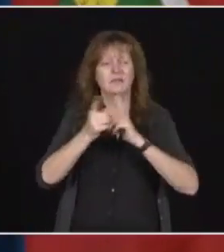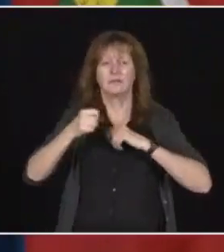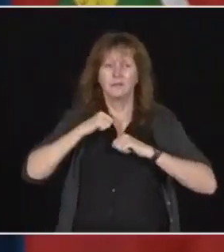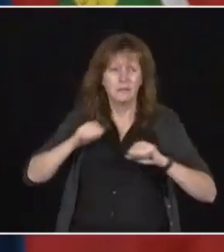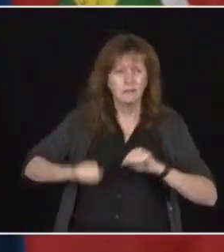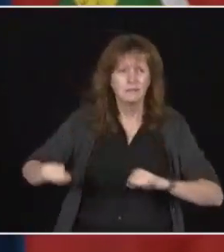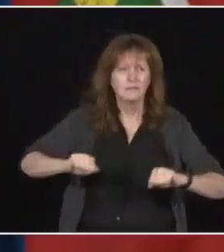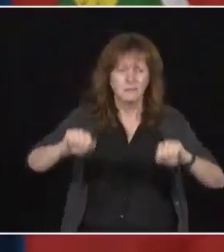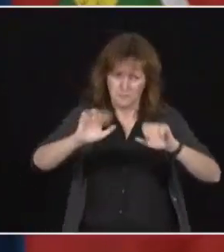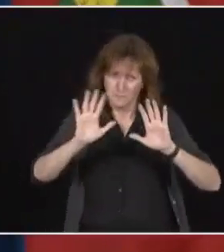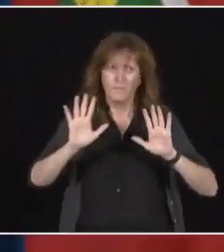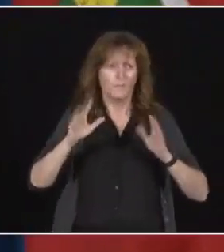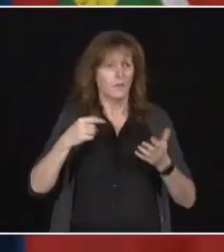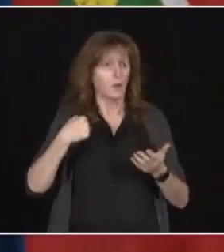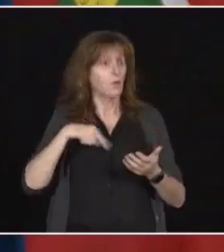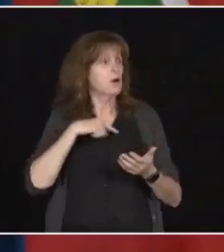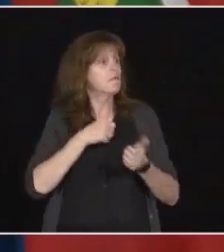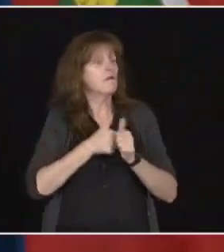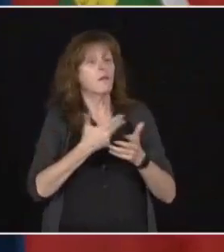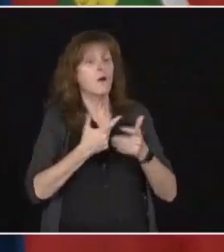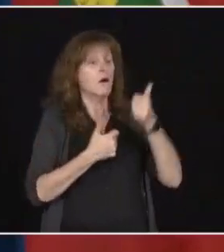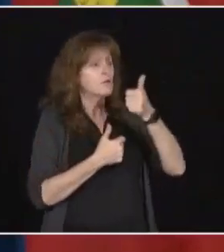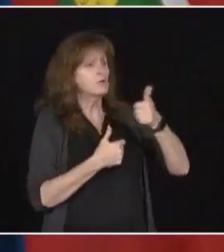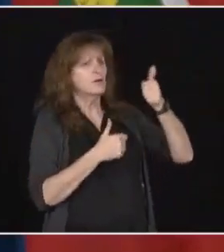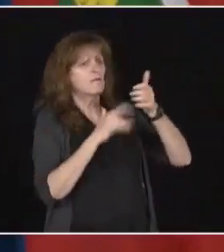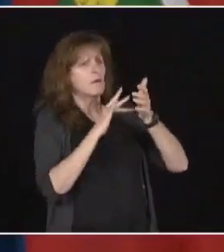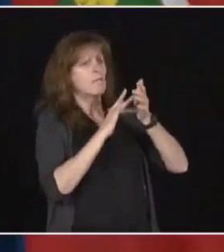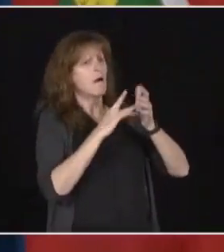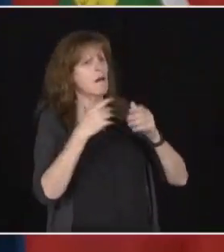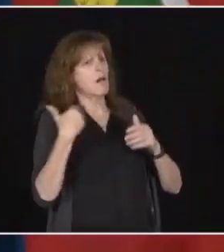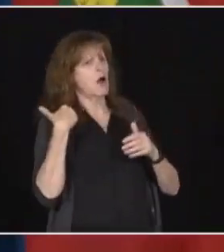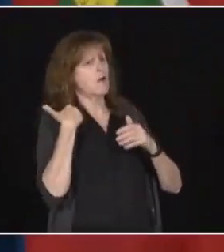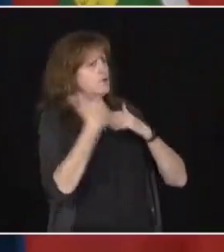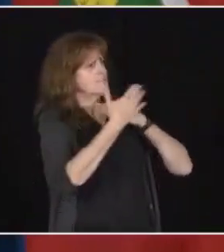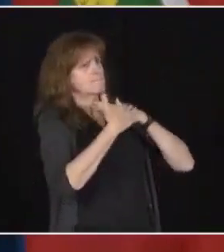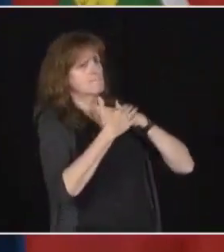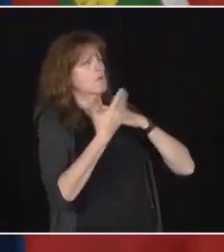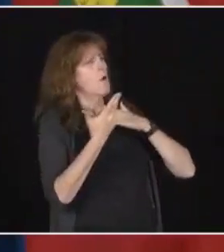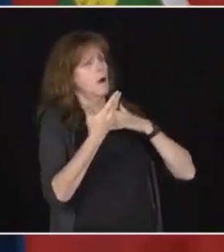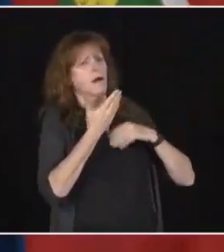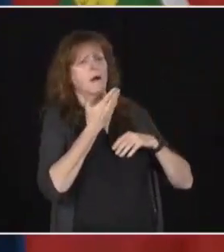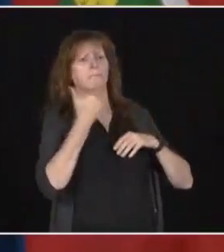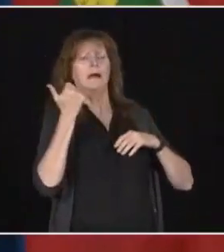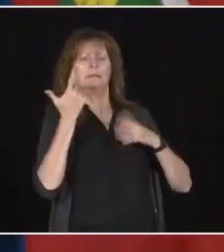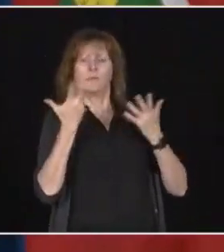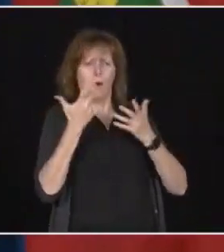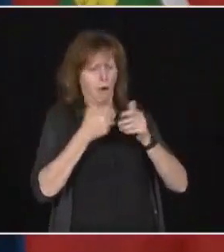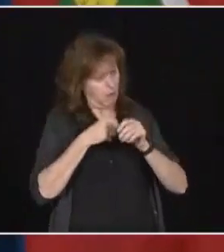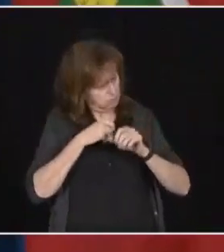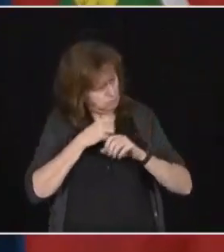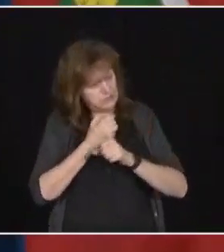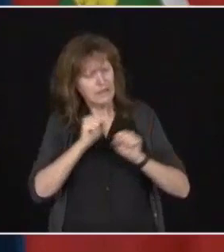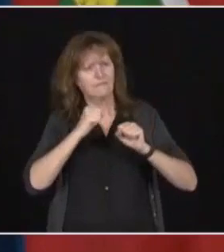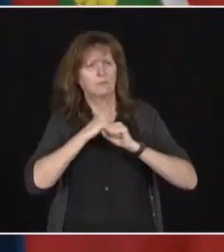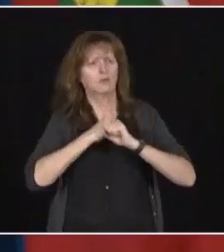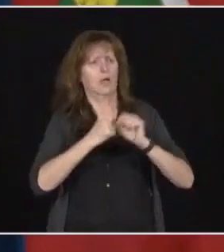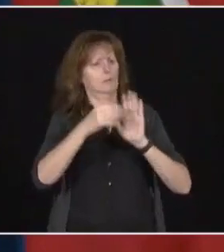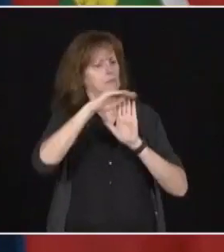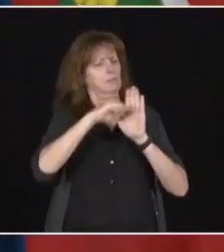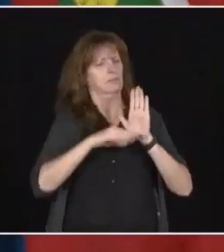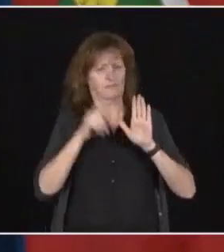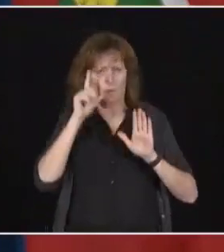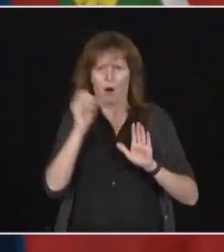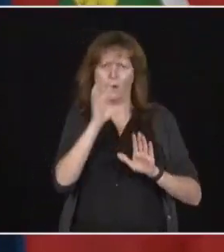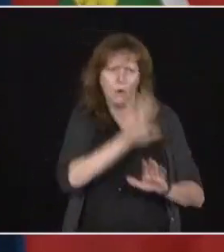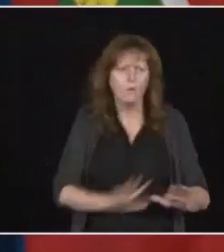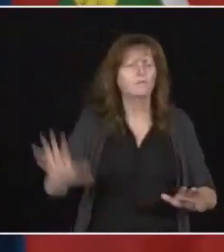are the protocols we know to be the most effective in ensuring the safety of all of the people of Ontario. Next